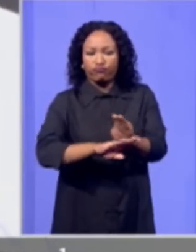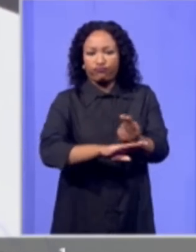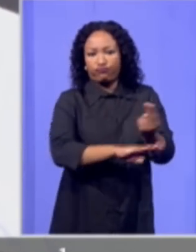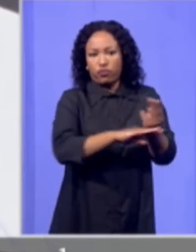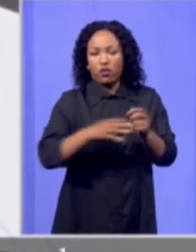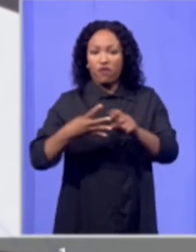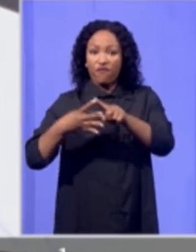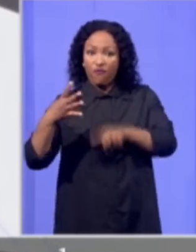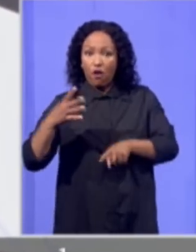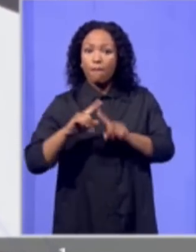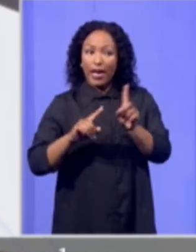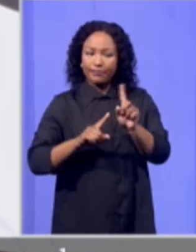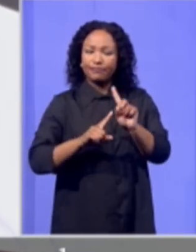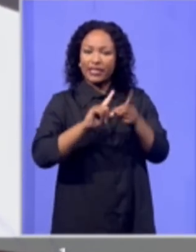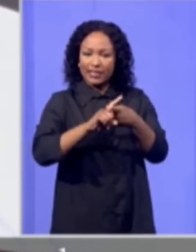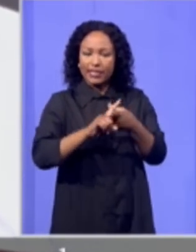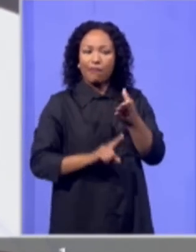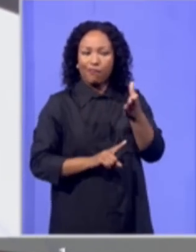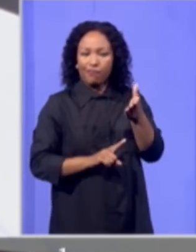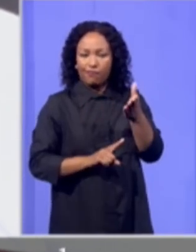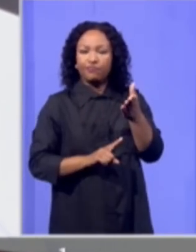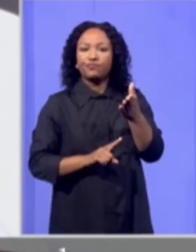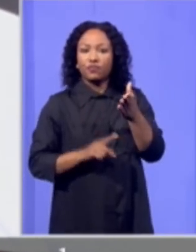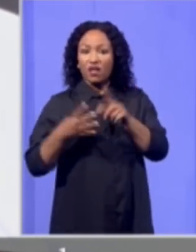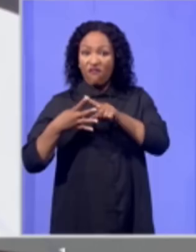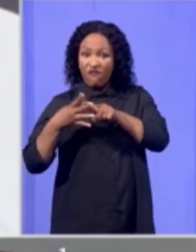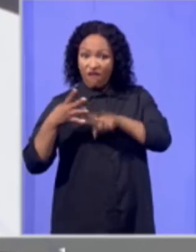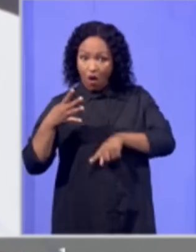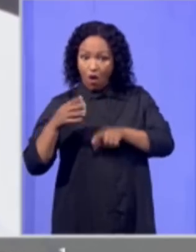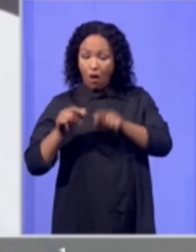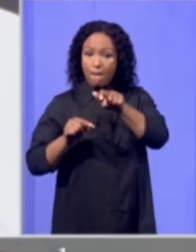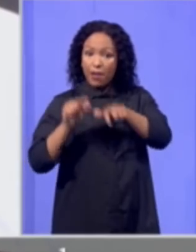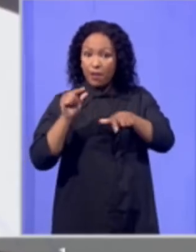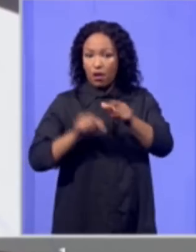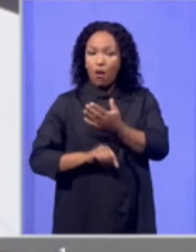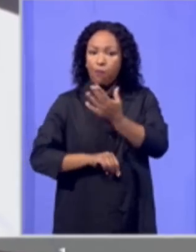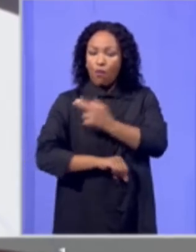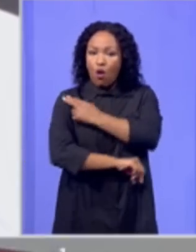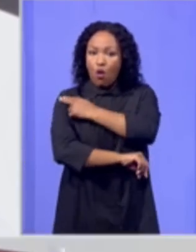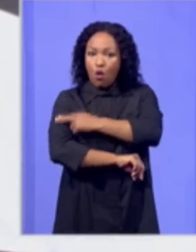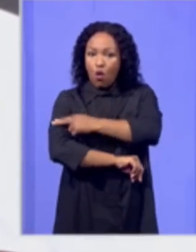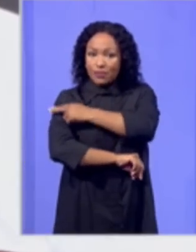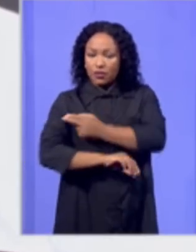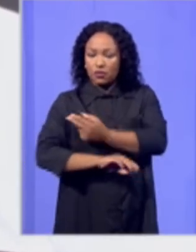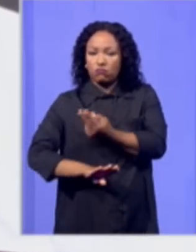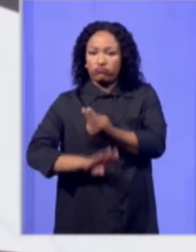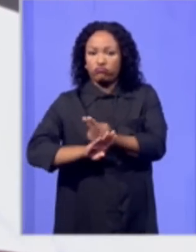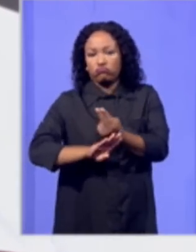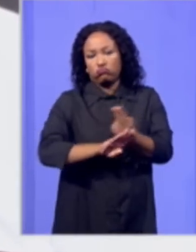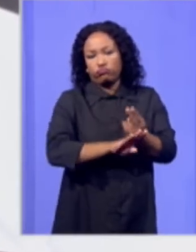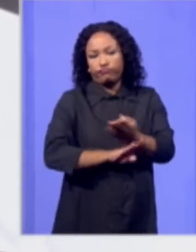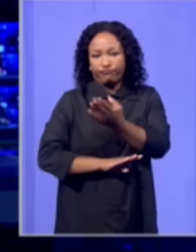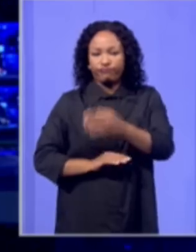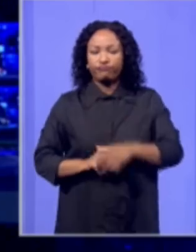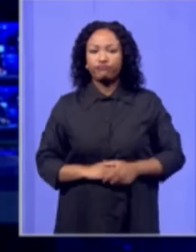accident unfortunately took place. There have been 4 persons injured who have had to be rushed to hospital.